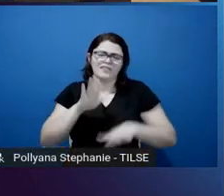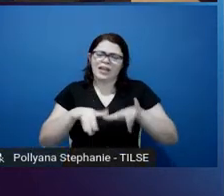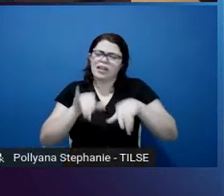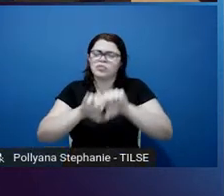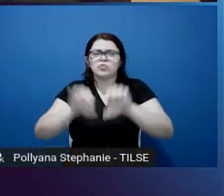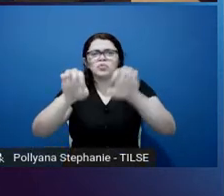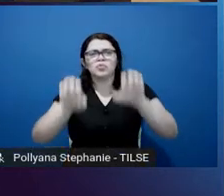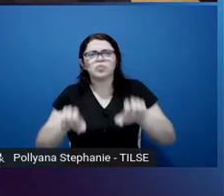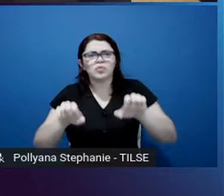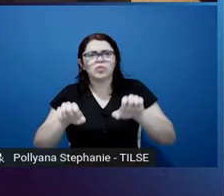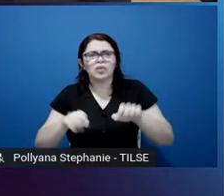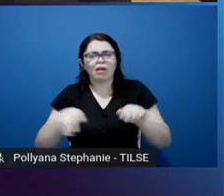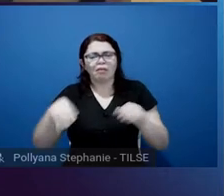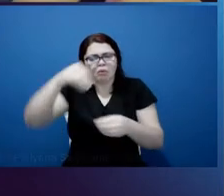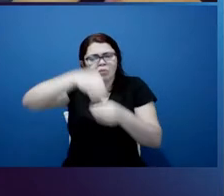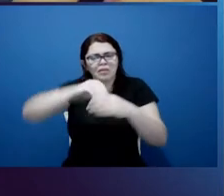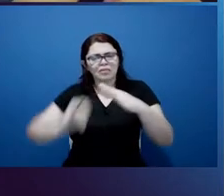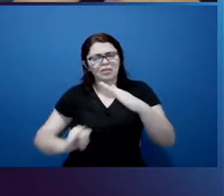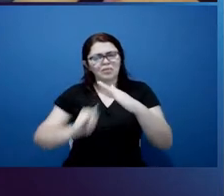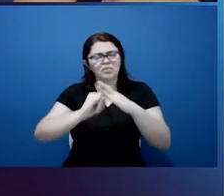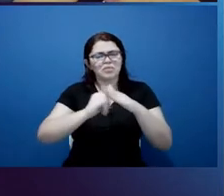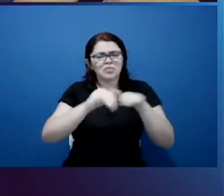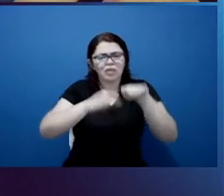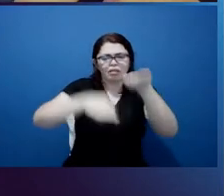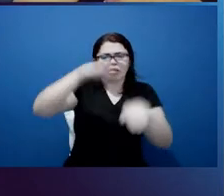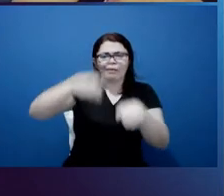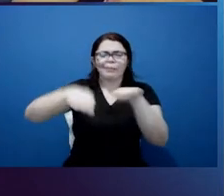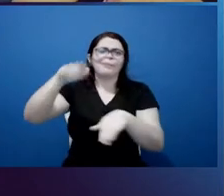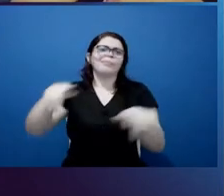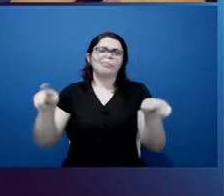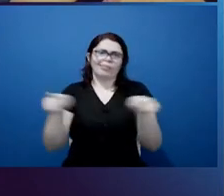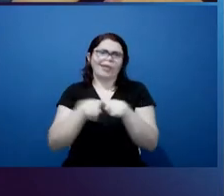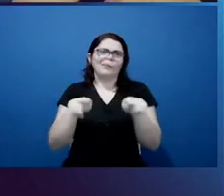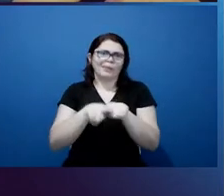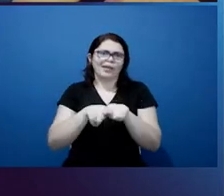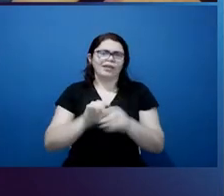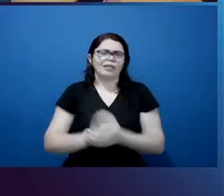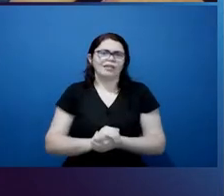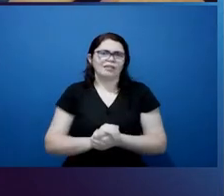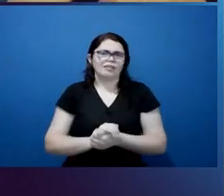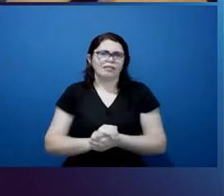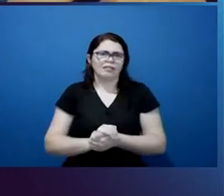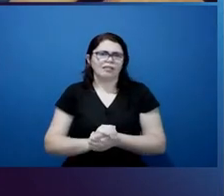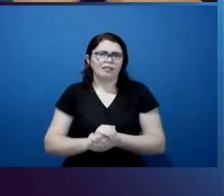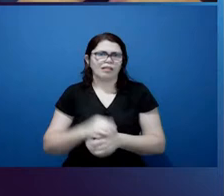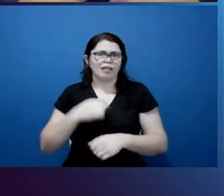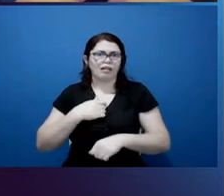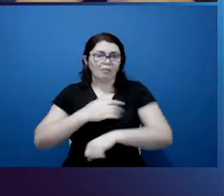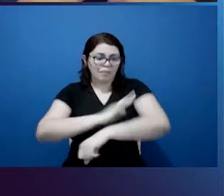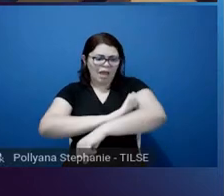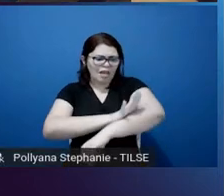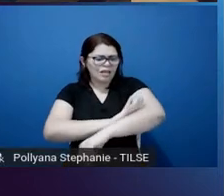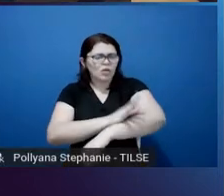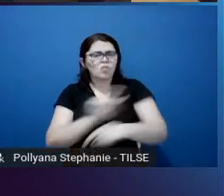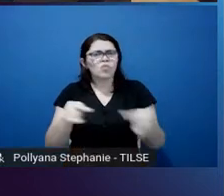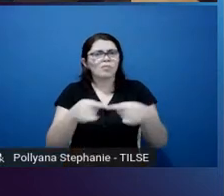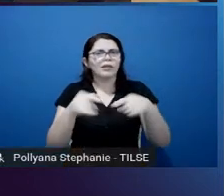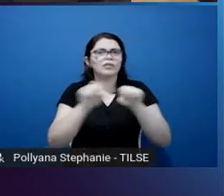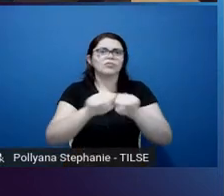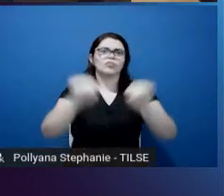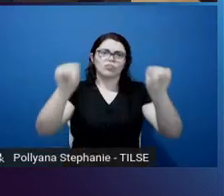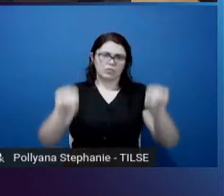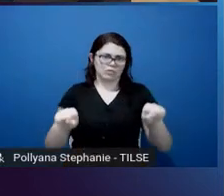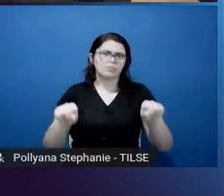or institutional inequalities. So we need to see racism as a system. And